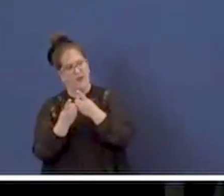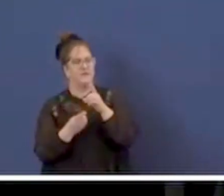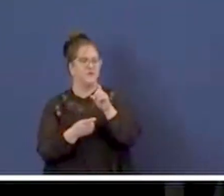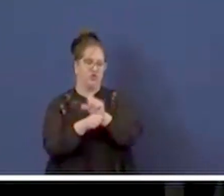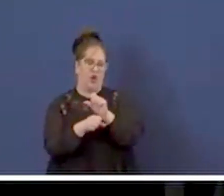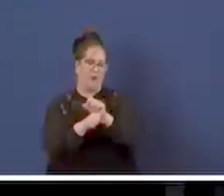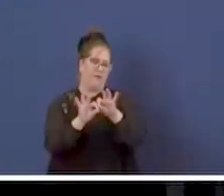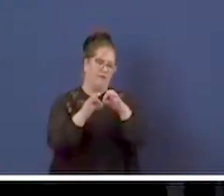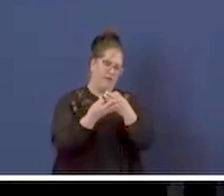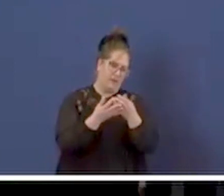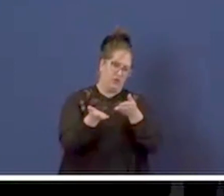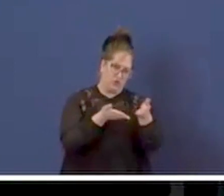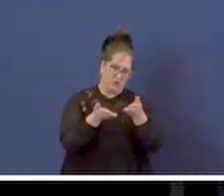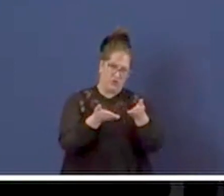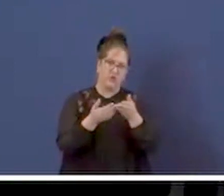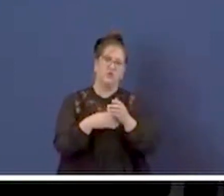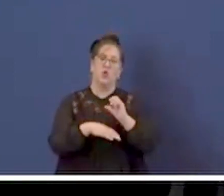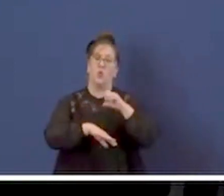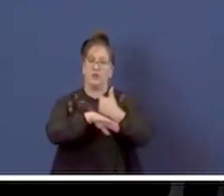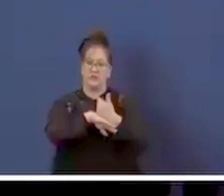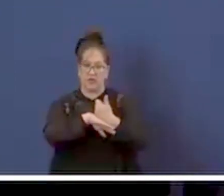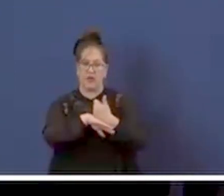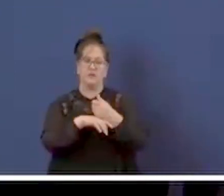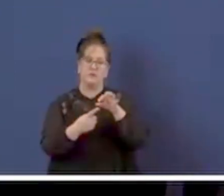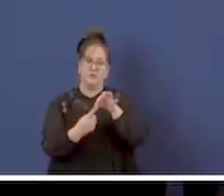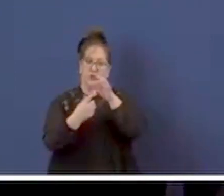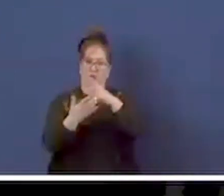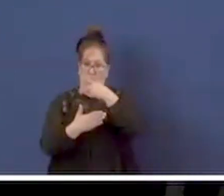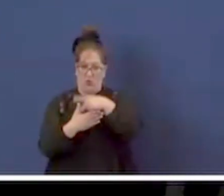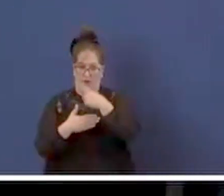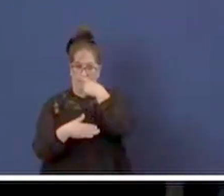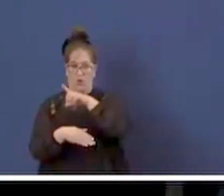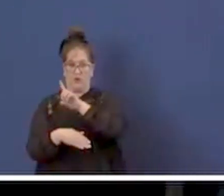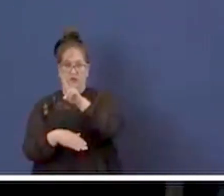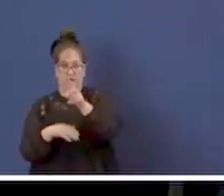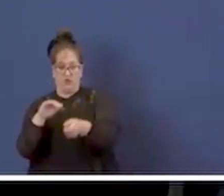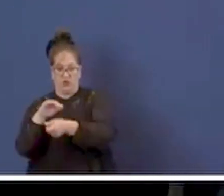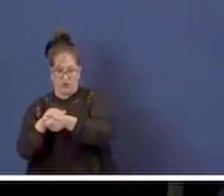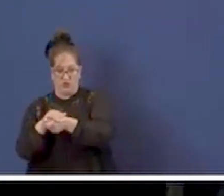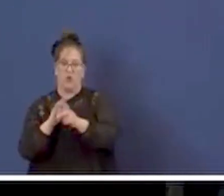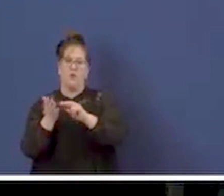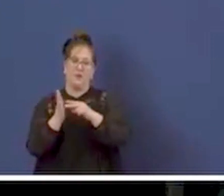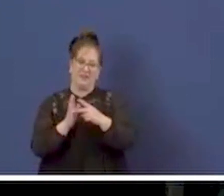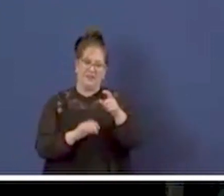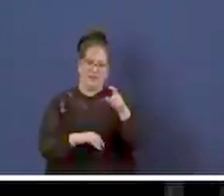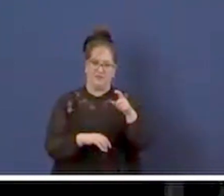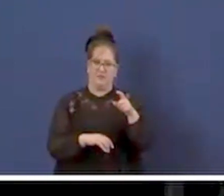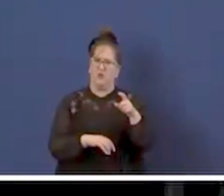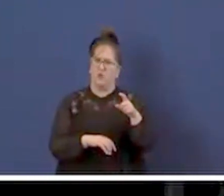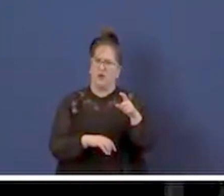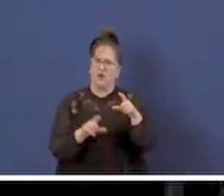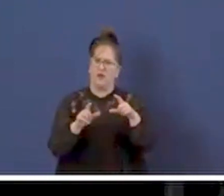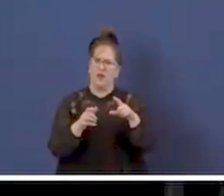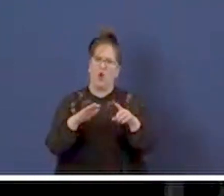established special voucher programs for domestic violence shelter residents, including a basic needs voucher to help